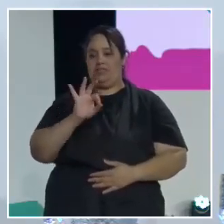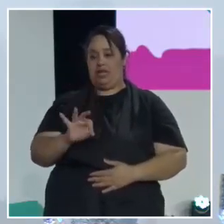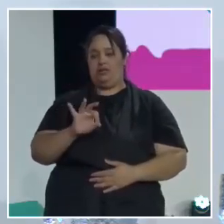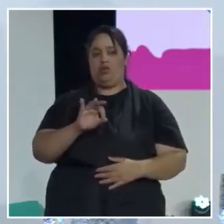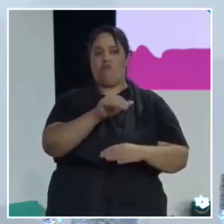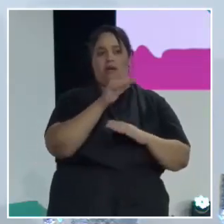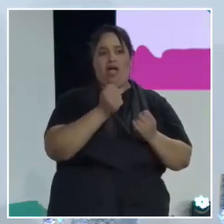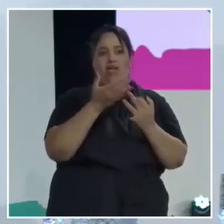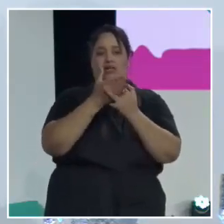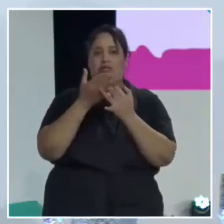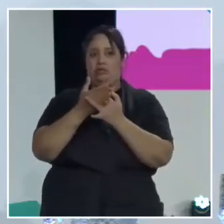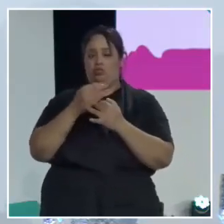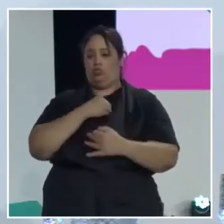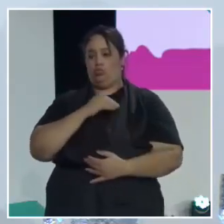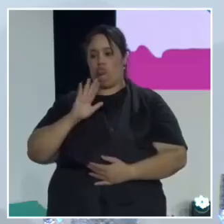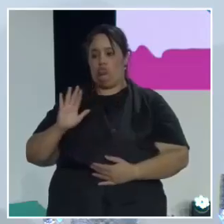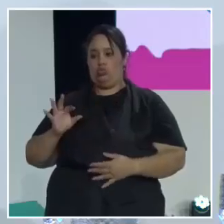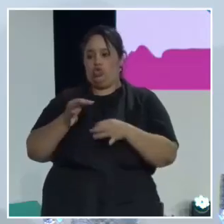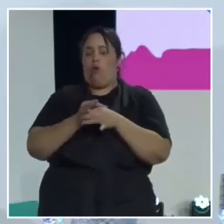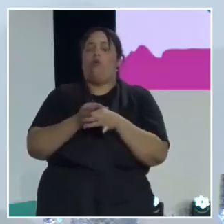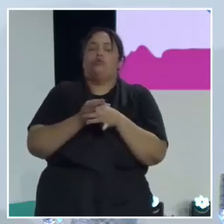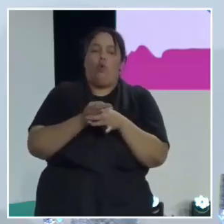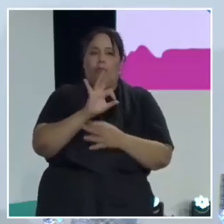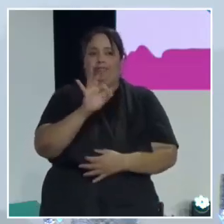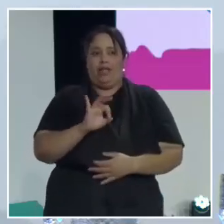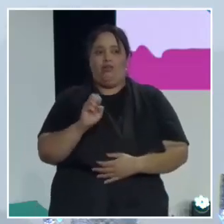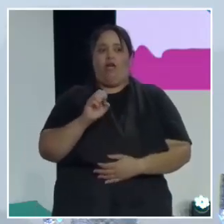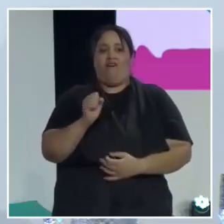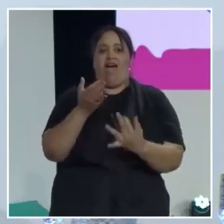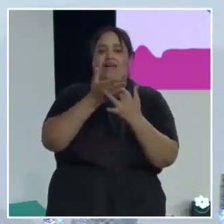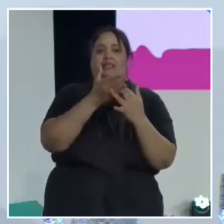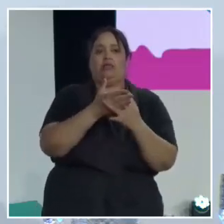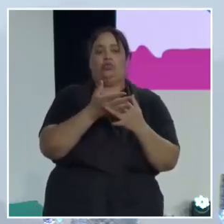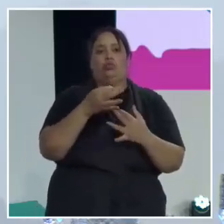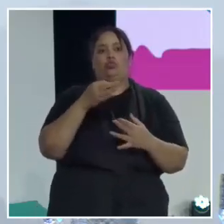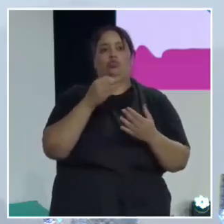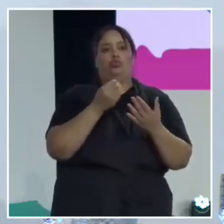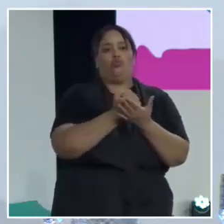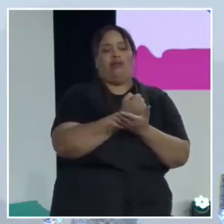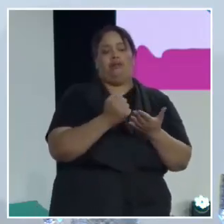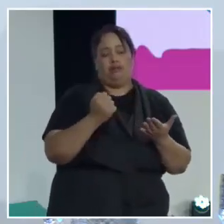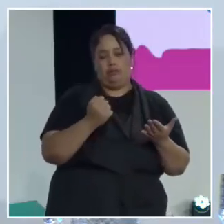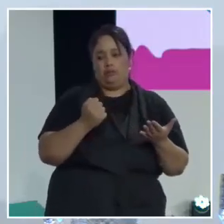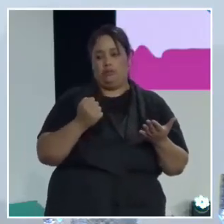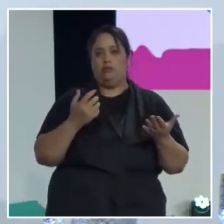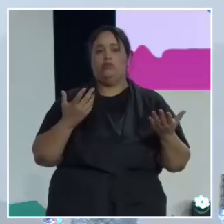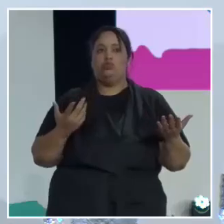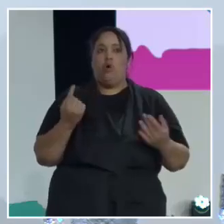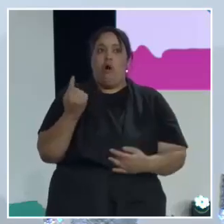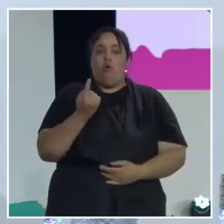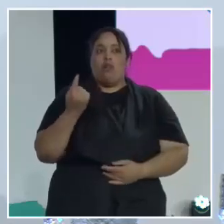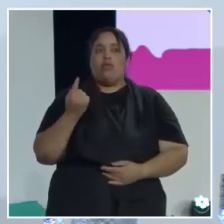credit. So that's a very low rate of access to credit, and it can only